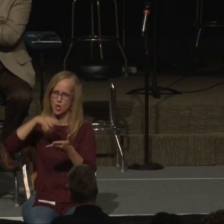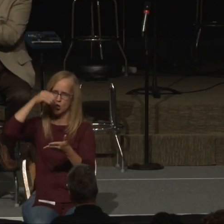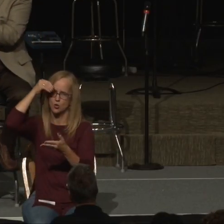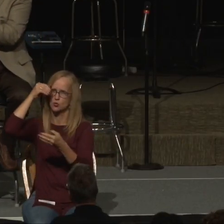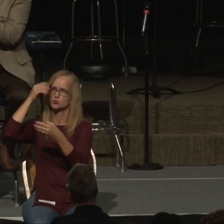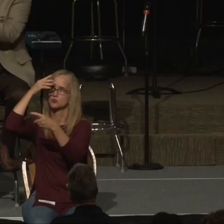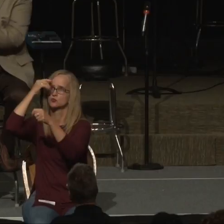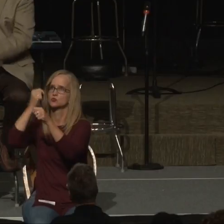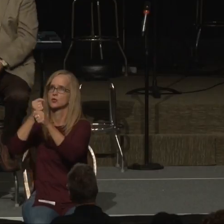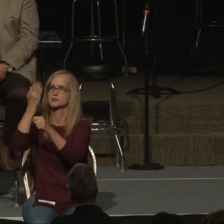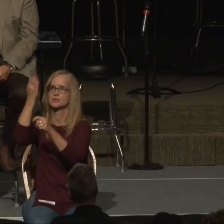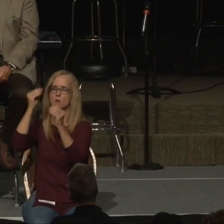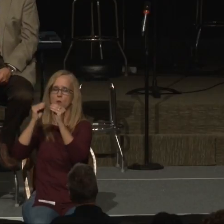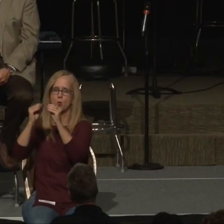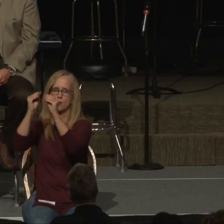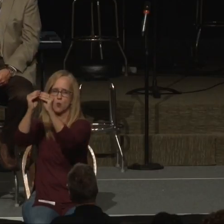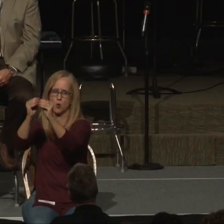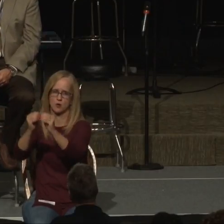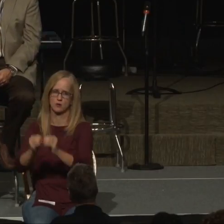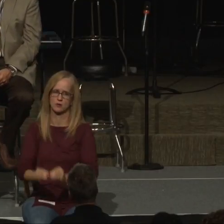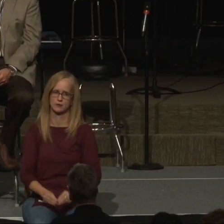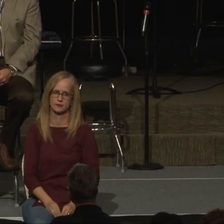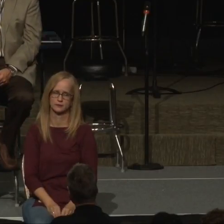him more and more.